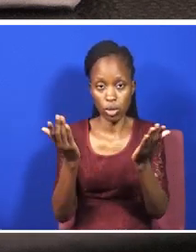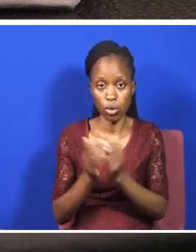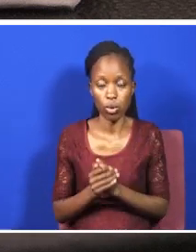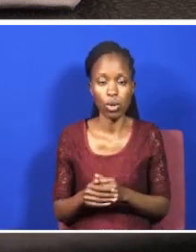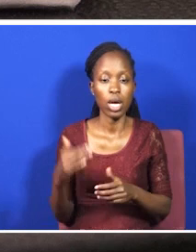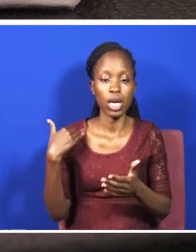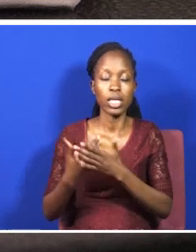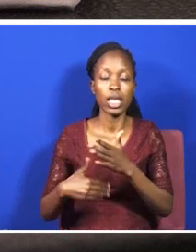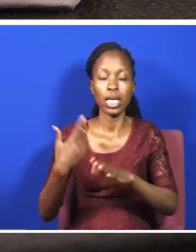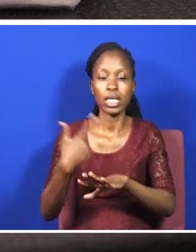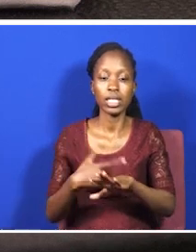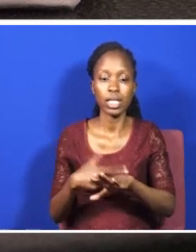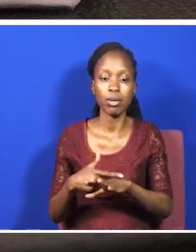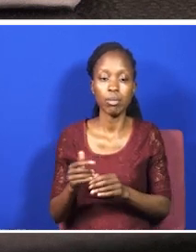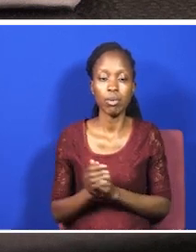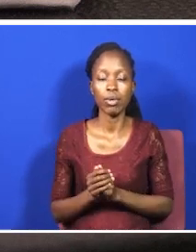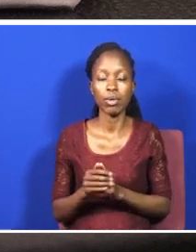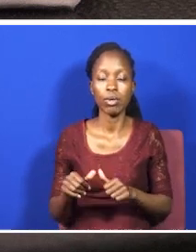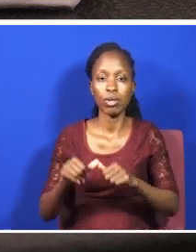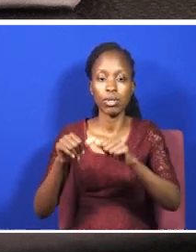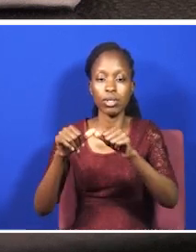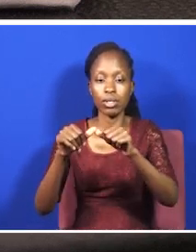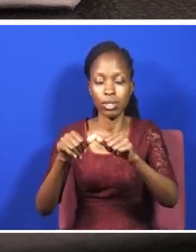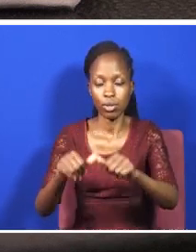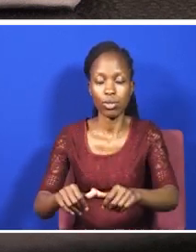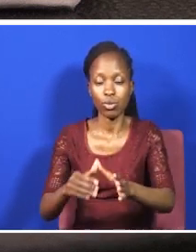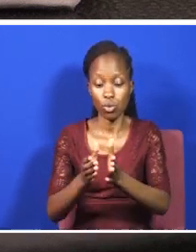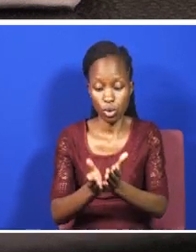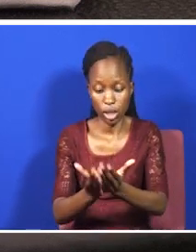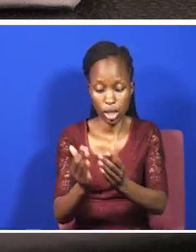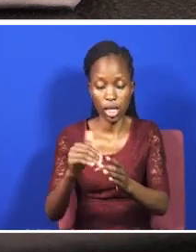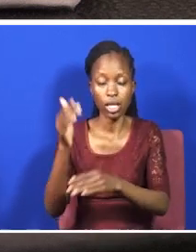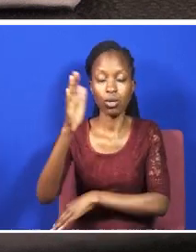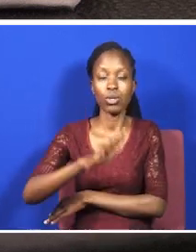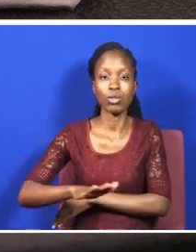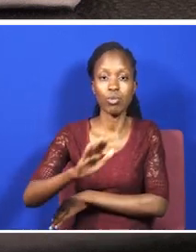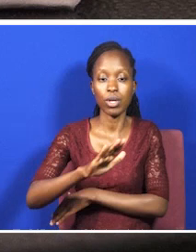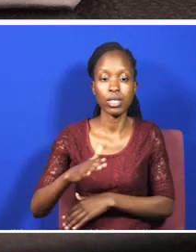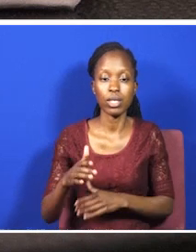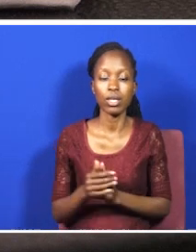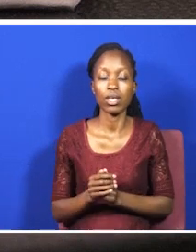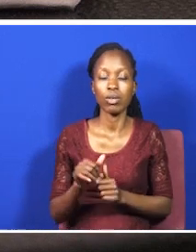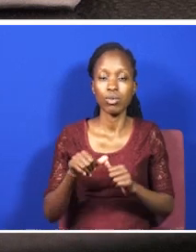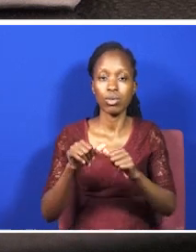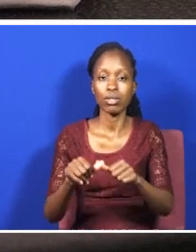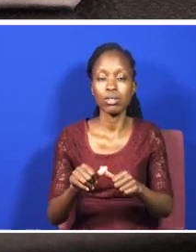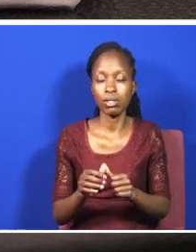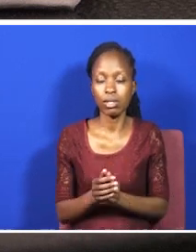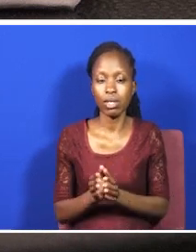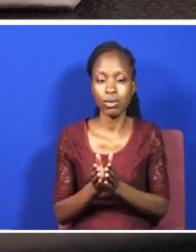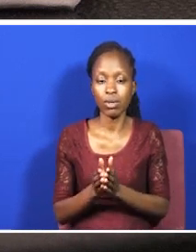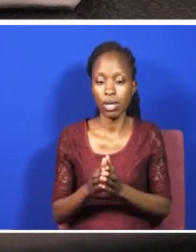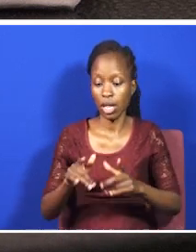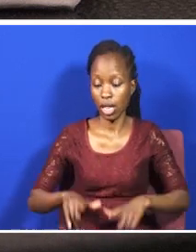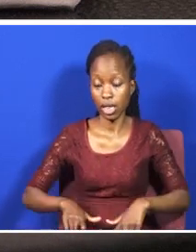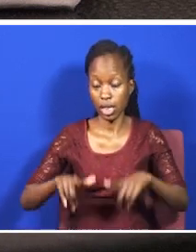fun learning the Word of God with you. Until next time, keep on sailing in